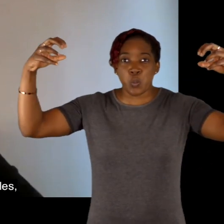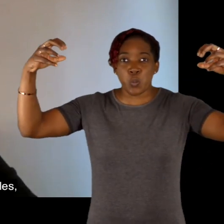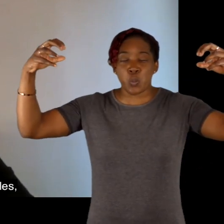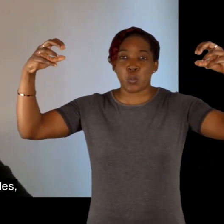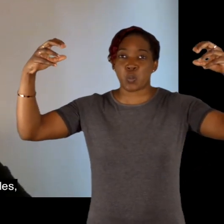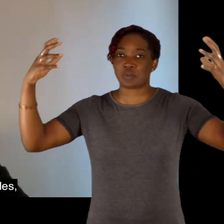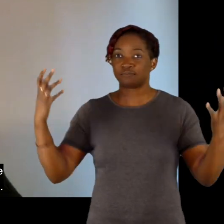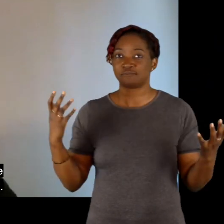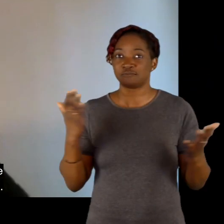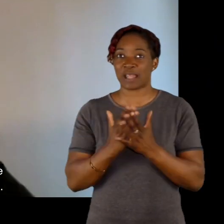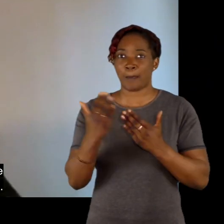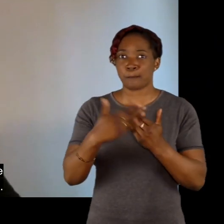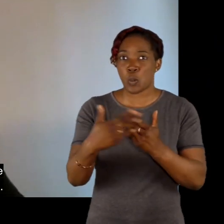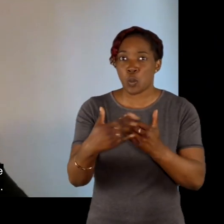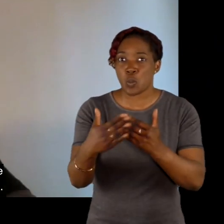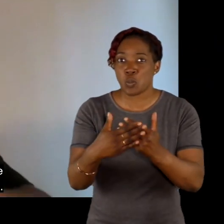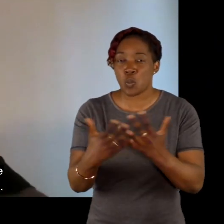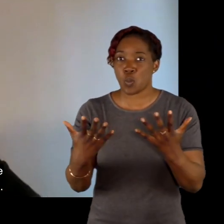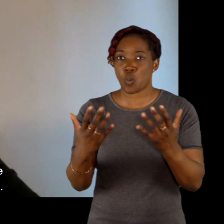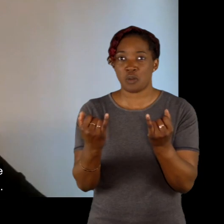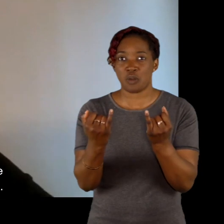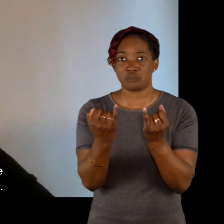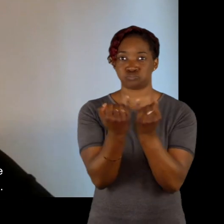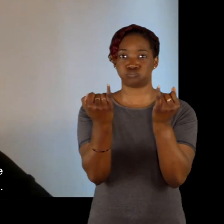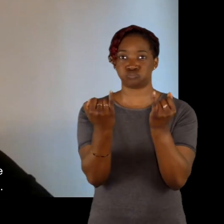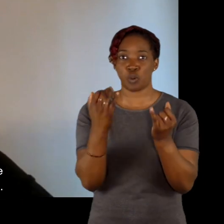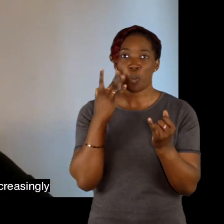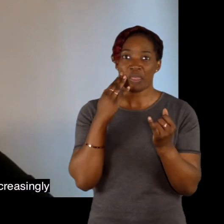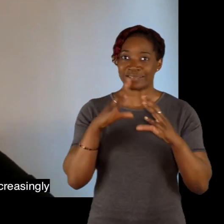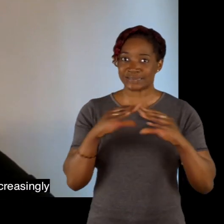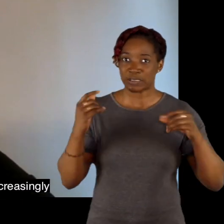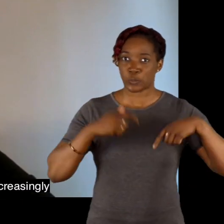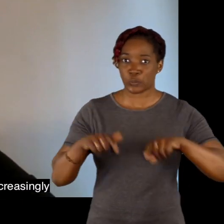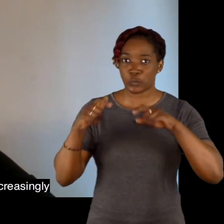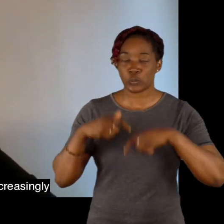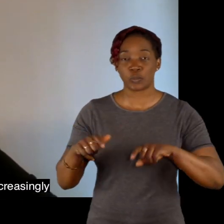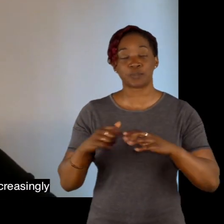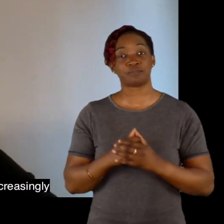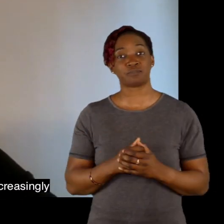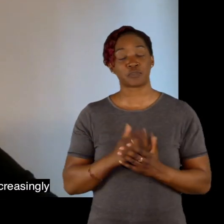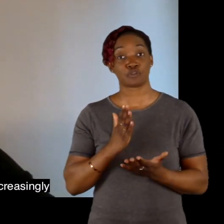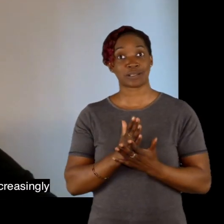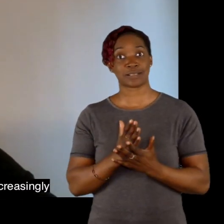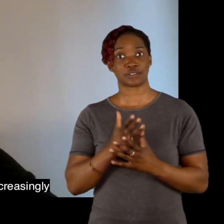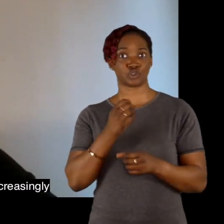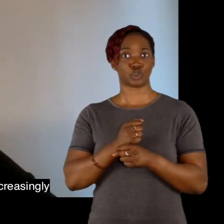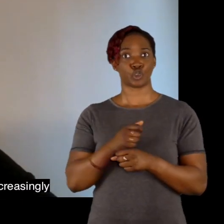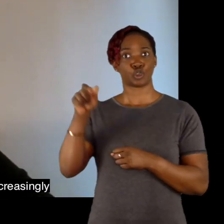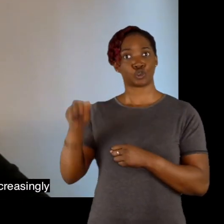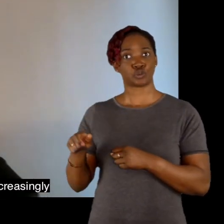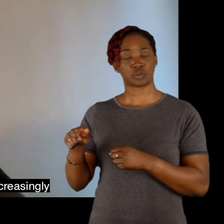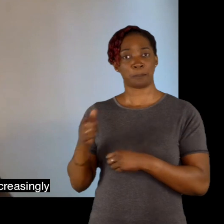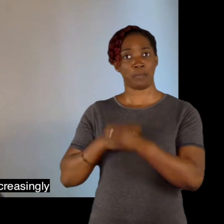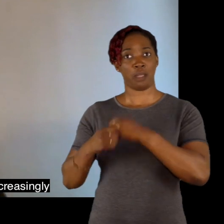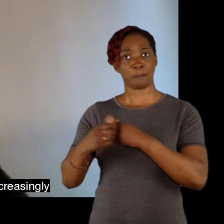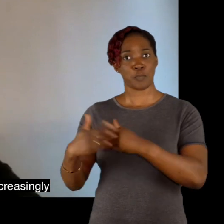of extreme angles, and they get more and more harsh as the scene goes on, to kind of make George